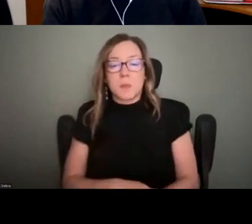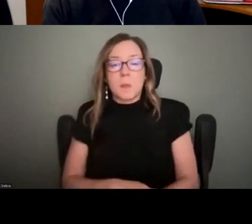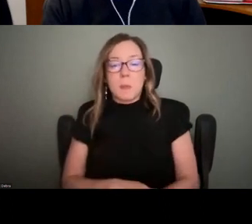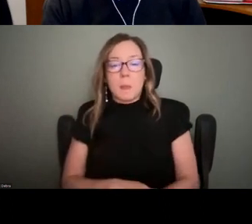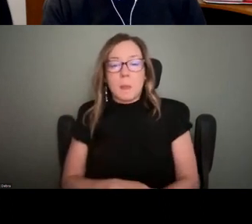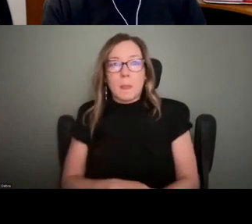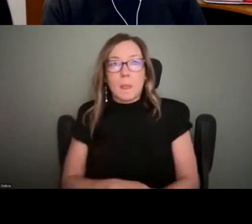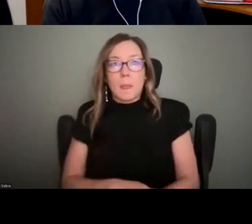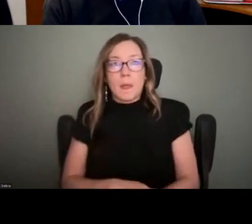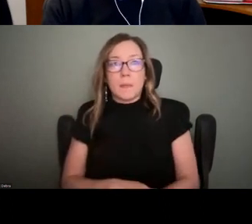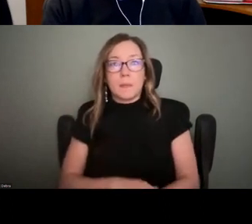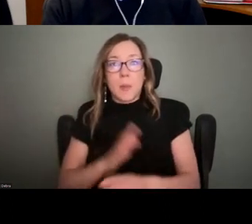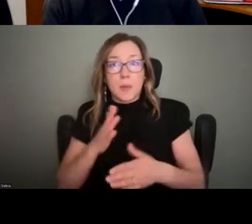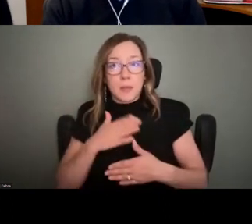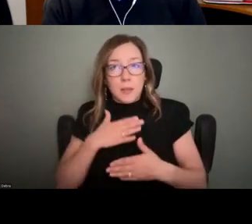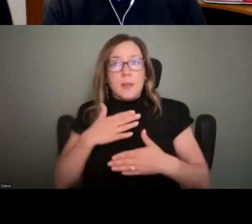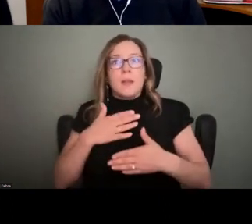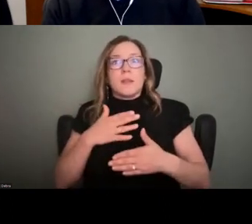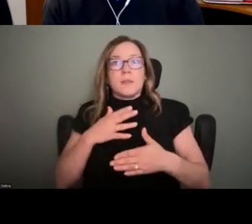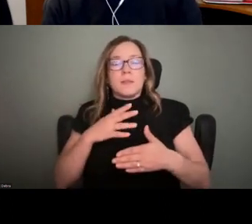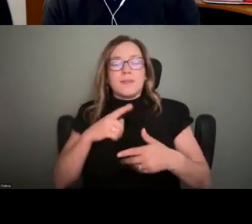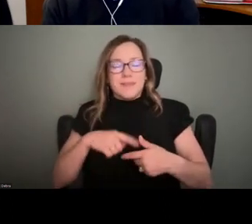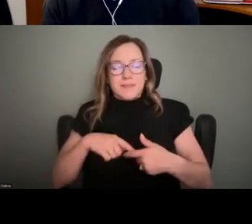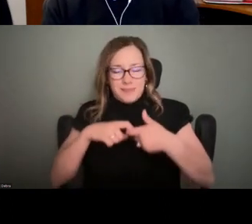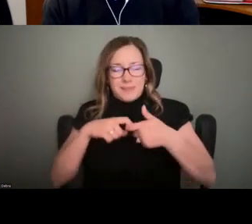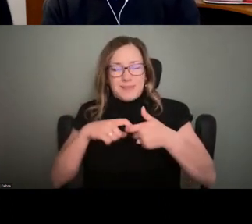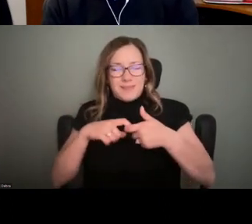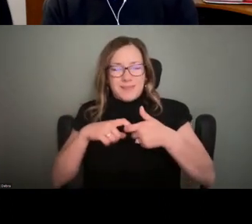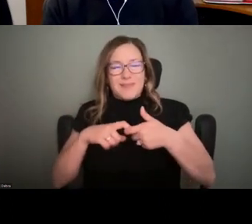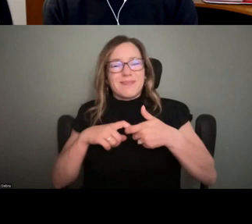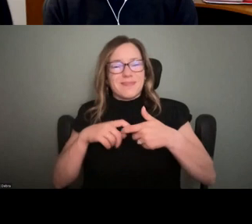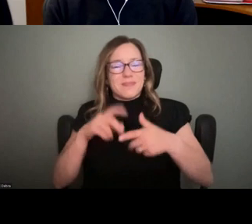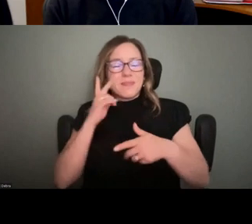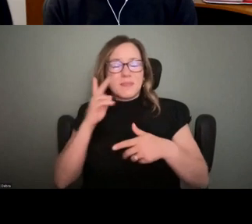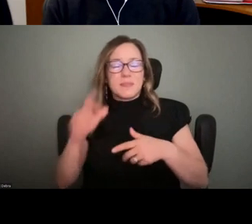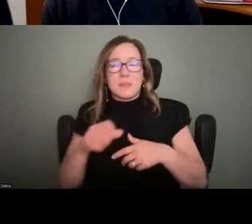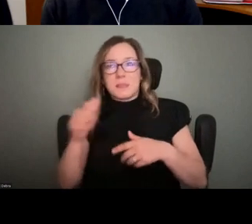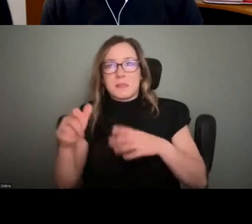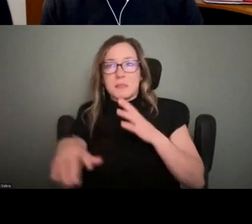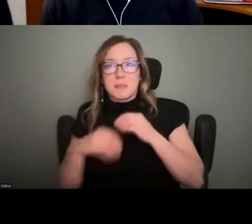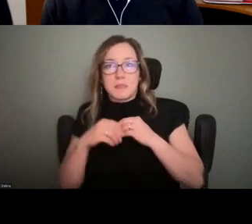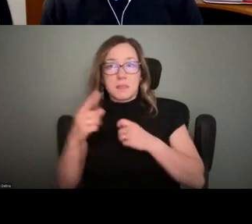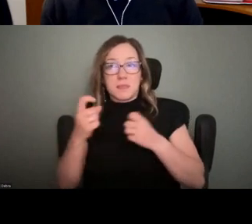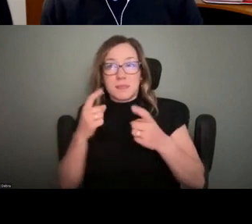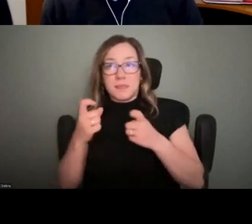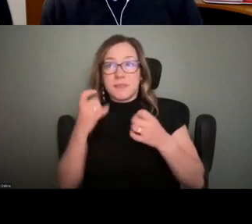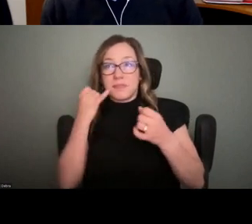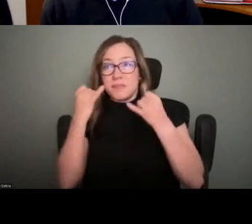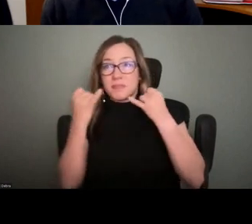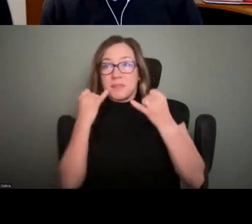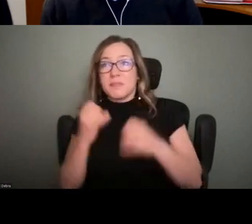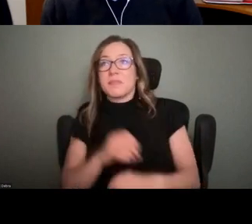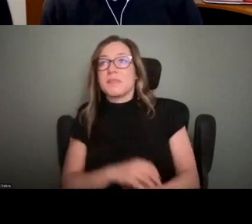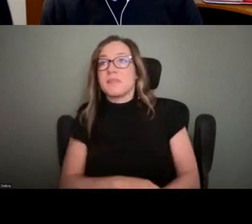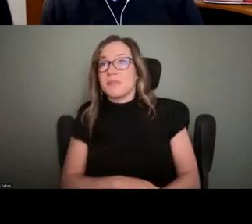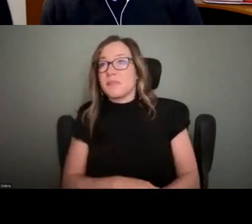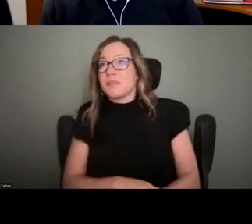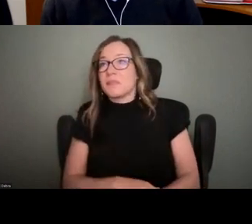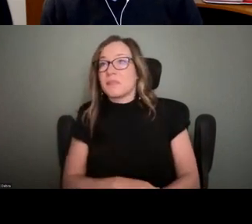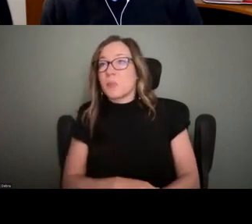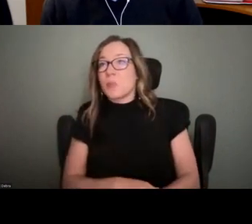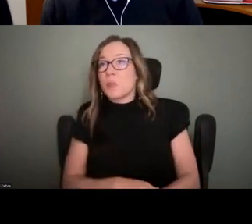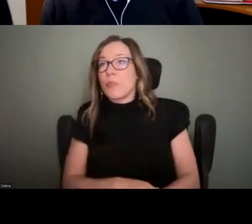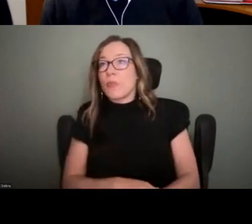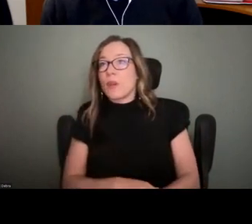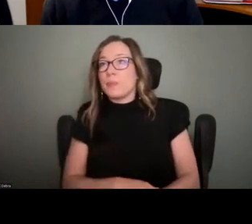So I'll take a breath there and see if there are any additional questions or ideas that folks want to ask. There is